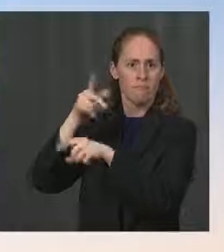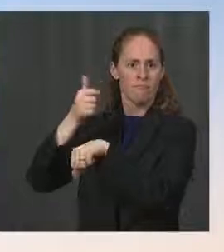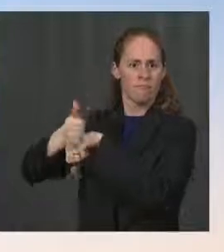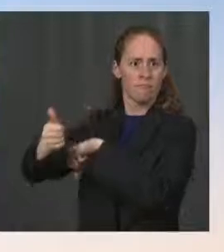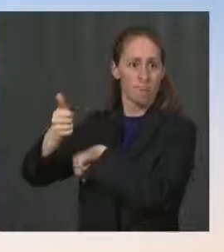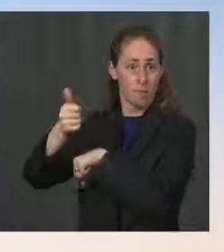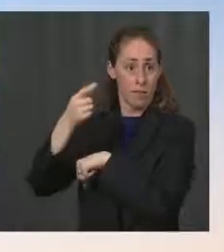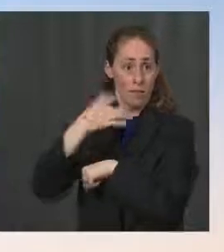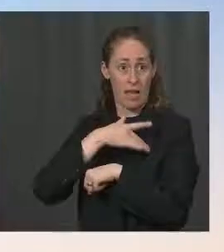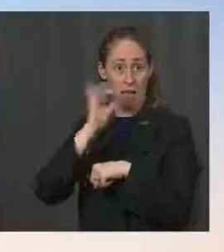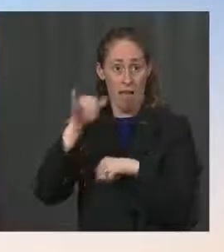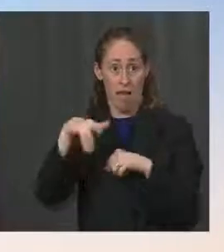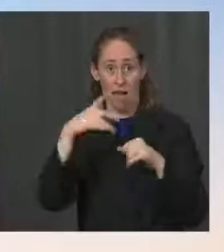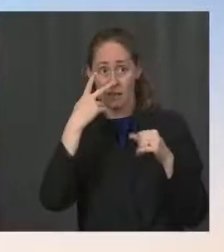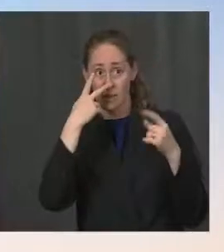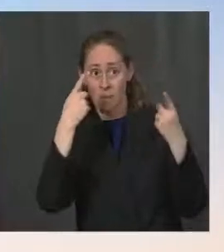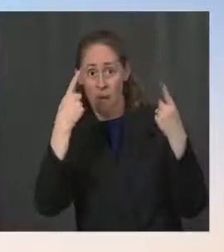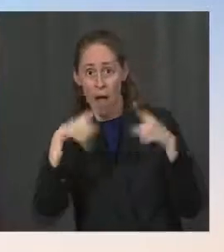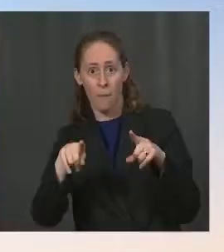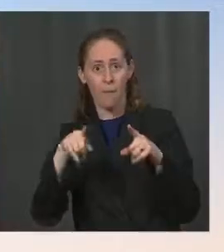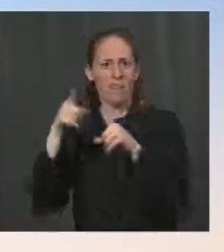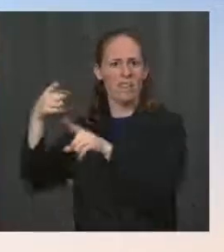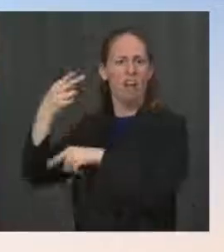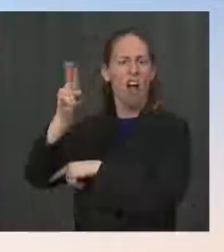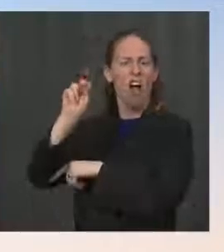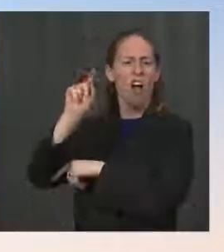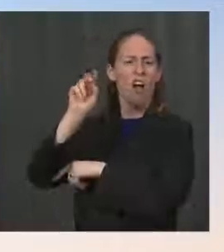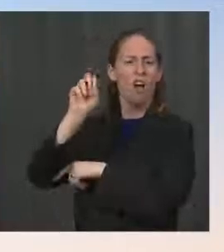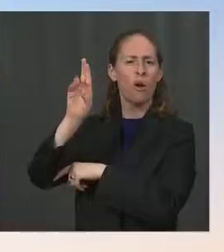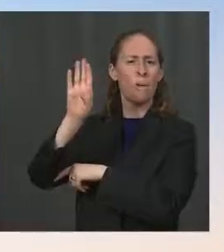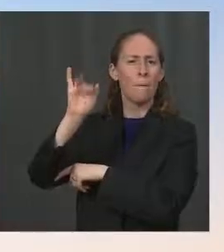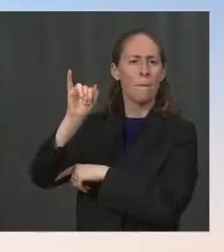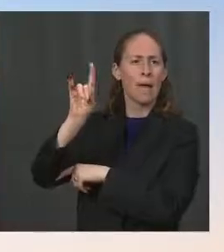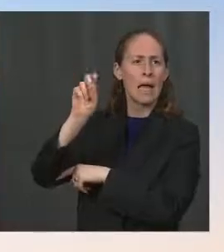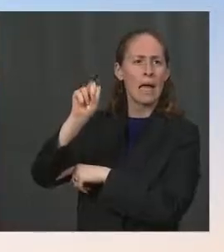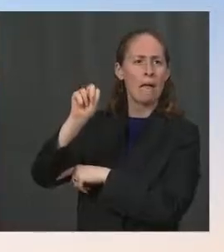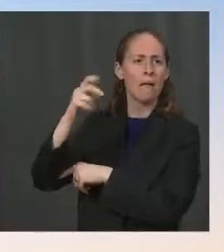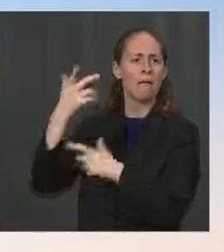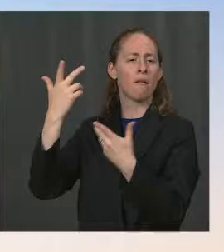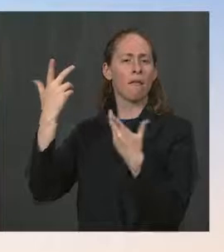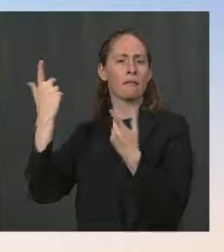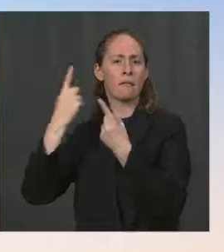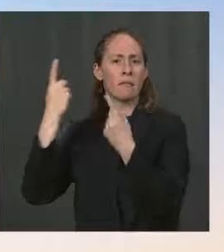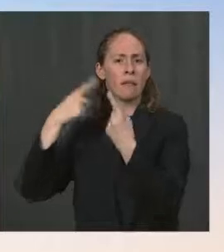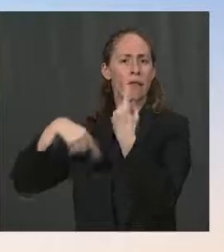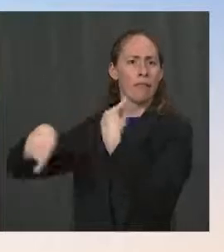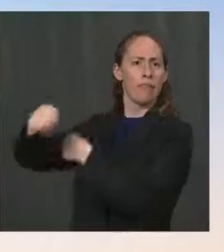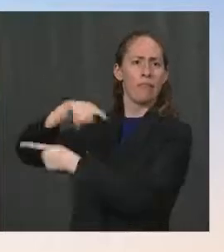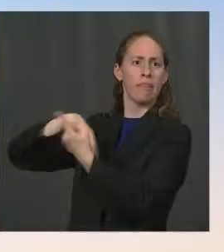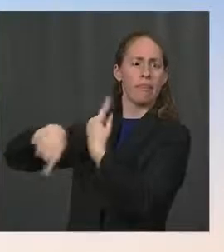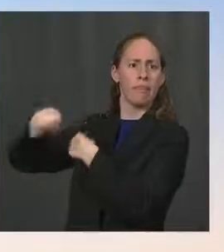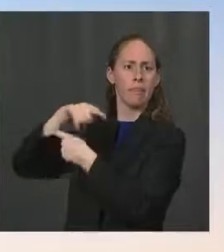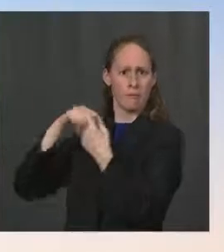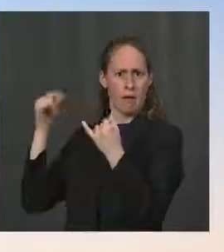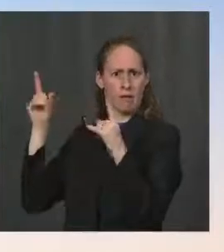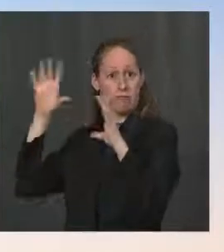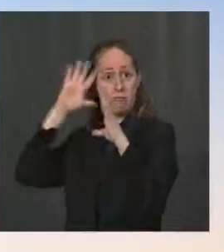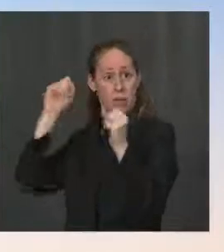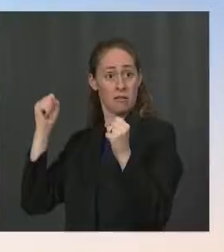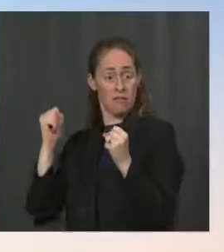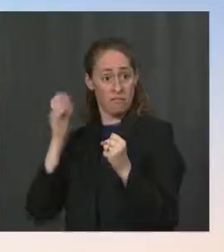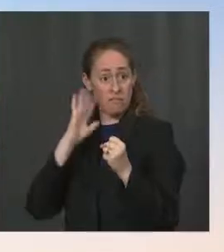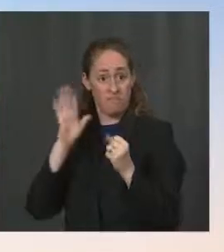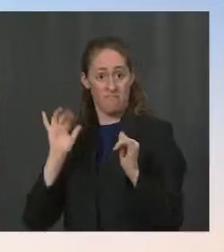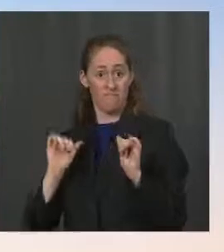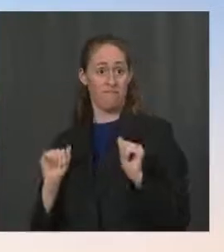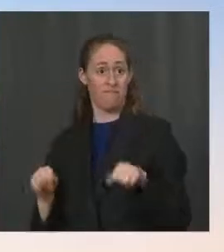was a key part of those conversations with the last administration and Zelensky? And did President Biden expect in any way, shape, or form to address that dynamic in